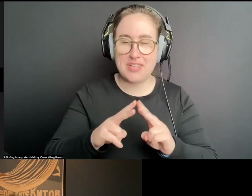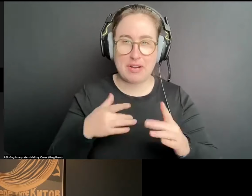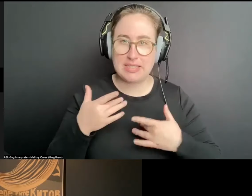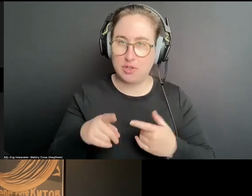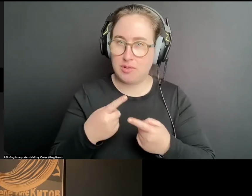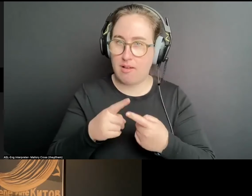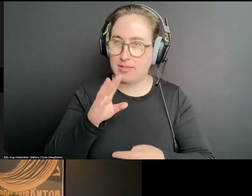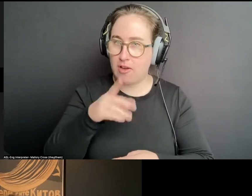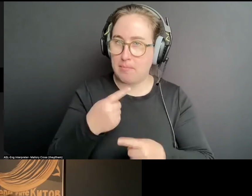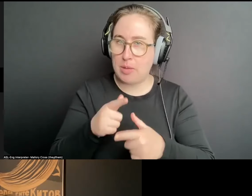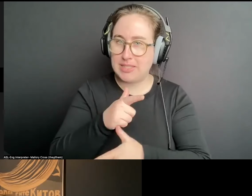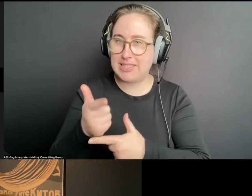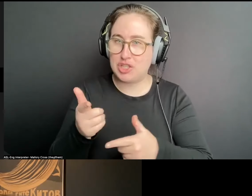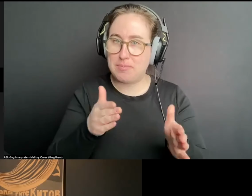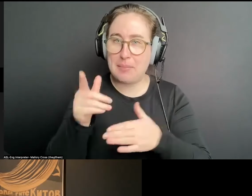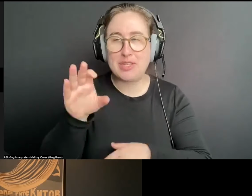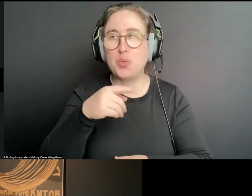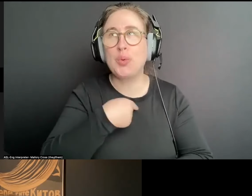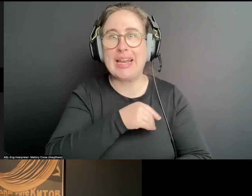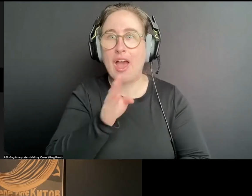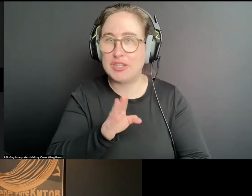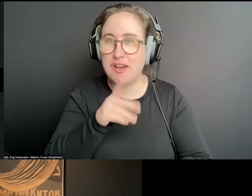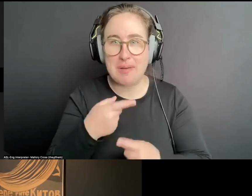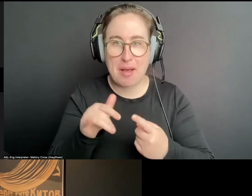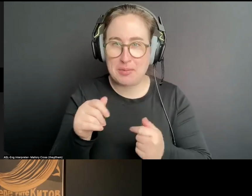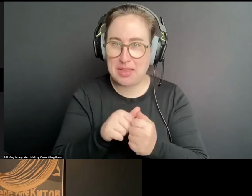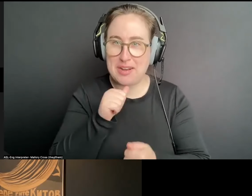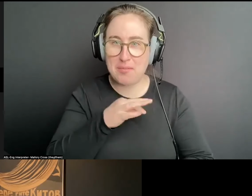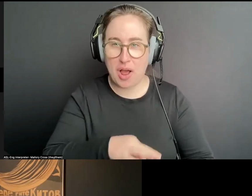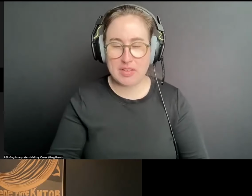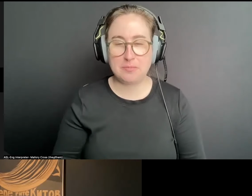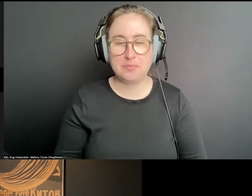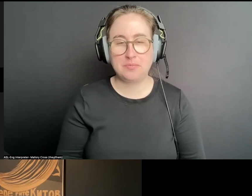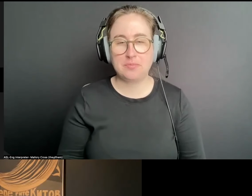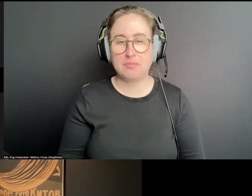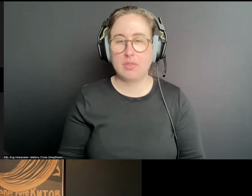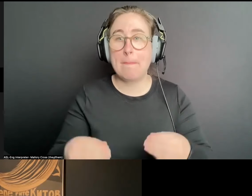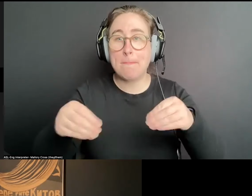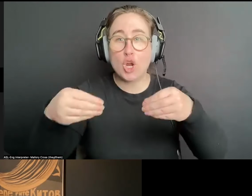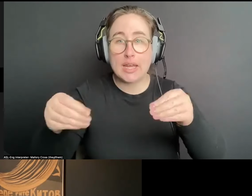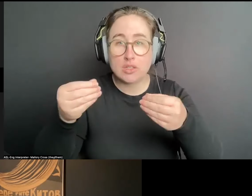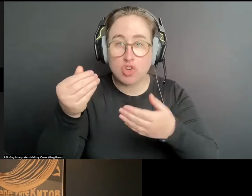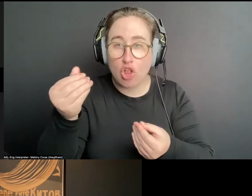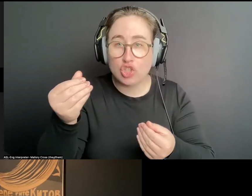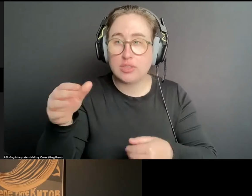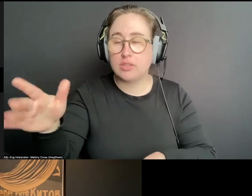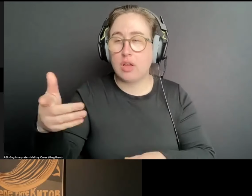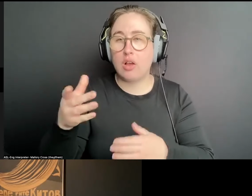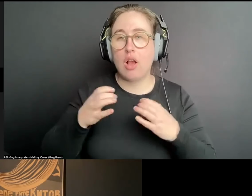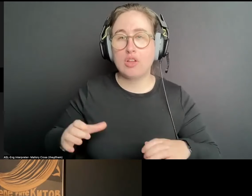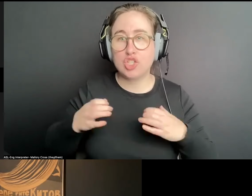to talk about because it almost never gets talked about with nonprofits. You know, marketing dollars, customer acquisition, really